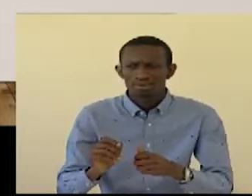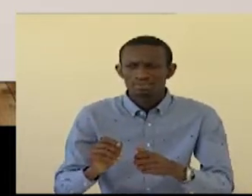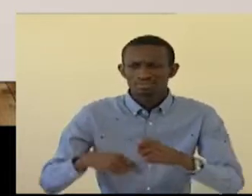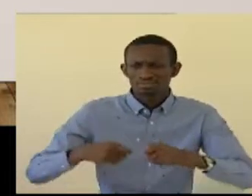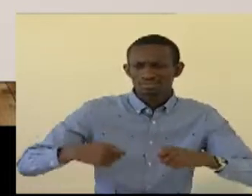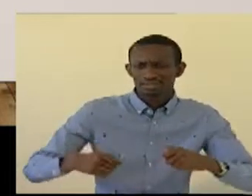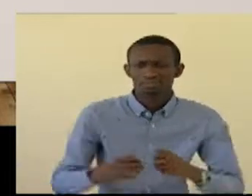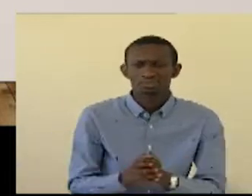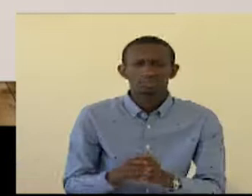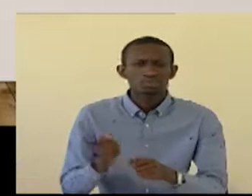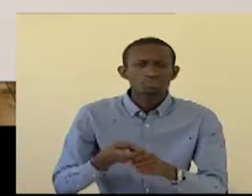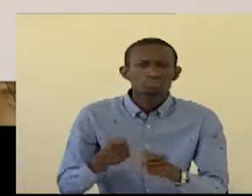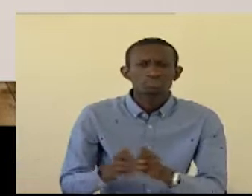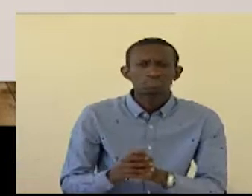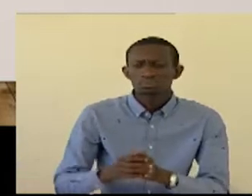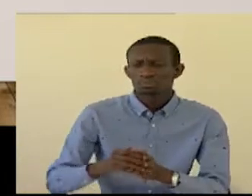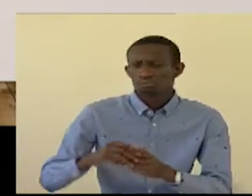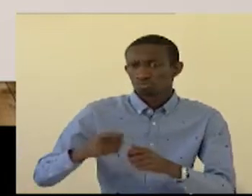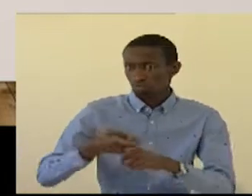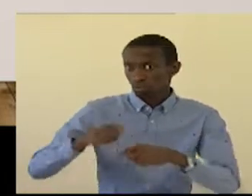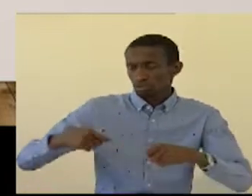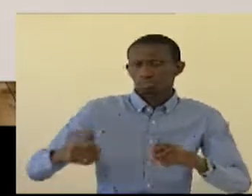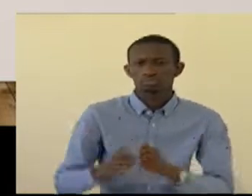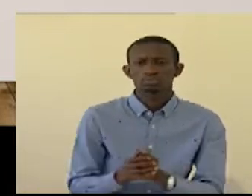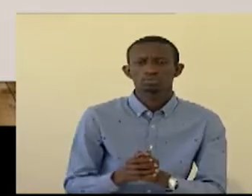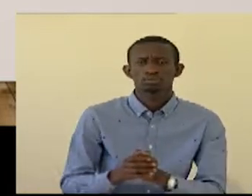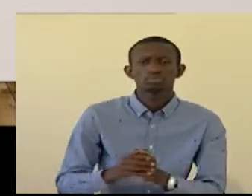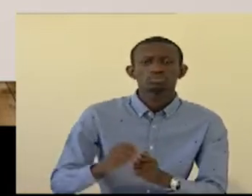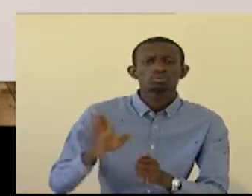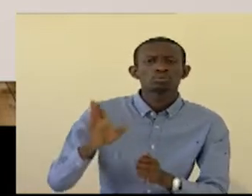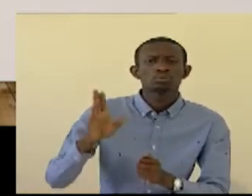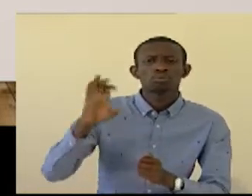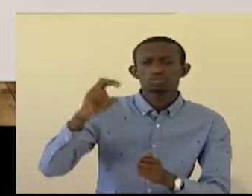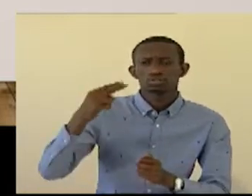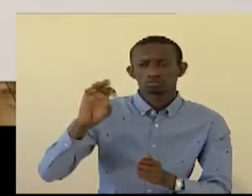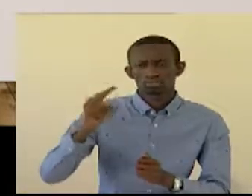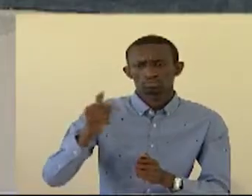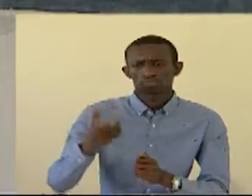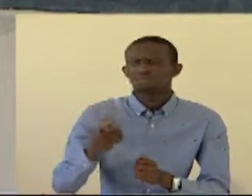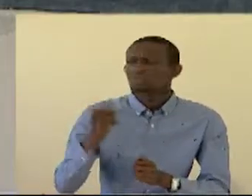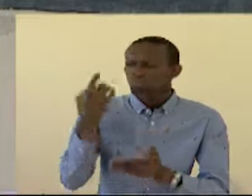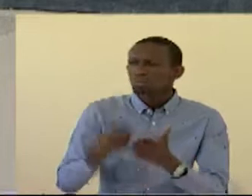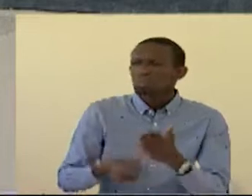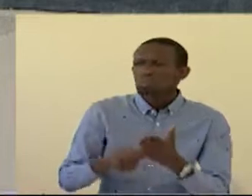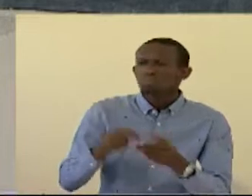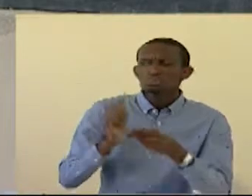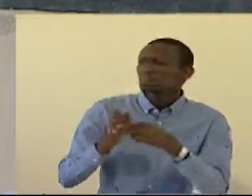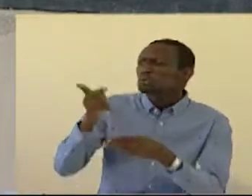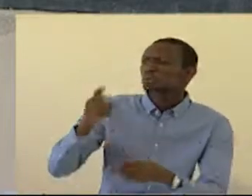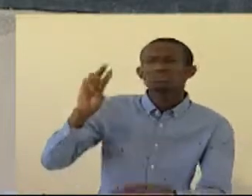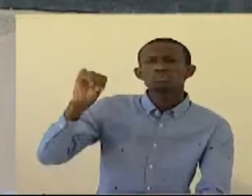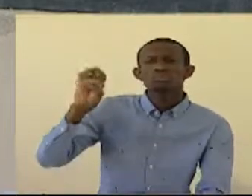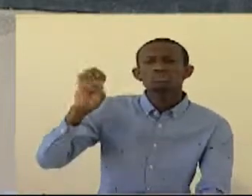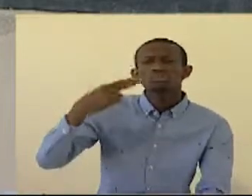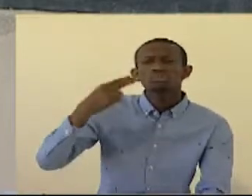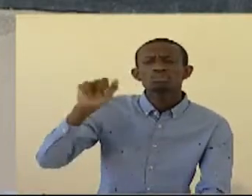of HCN with ethanol. What is the name of that mechanism? Do you